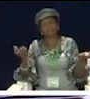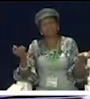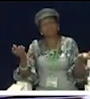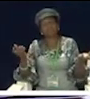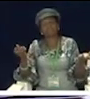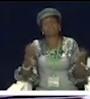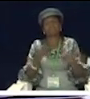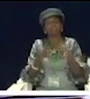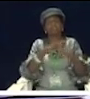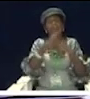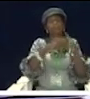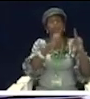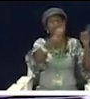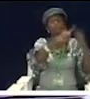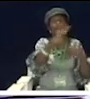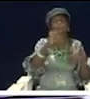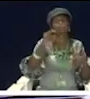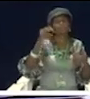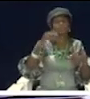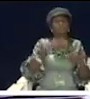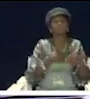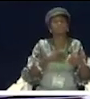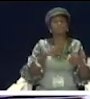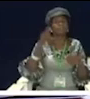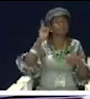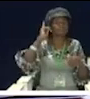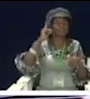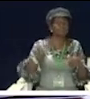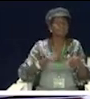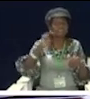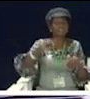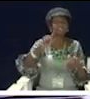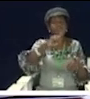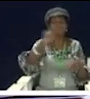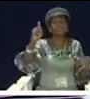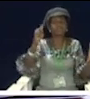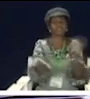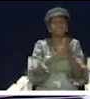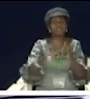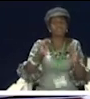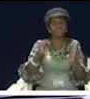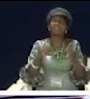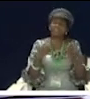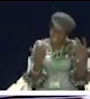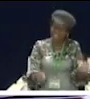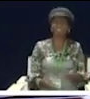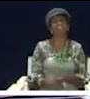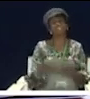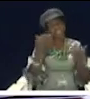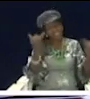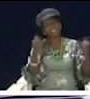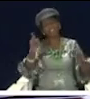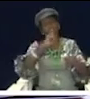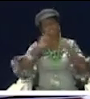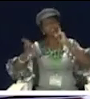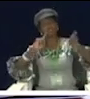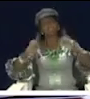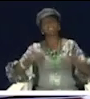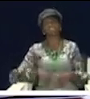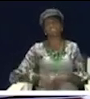But when you go to him and say, "Uncle, I need 100,000 naira urgently," say, "Hey, now you are talking.